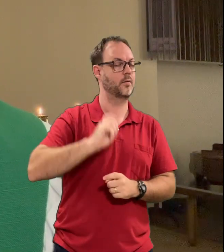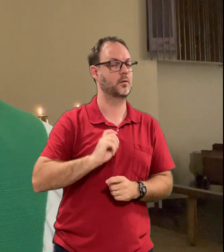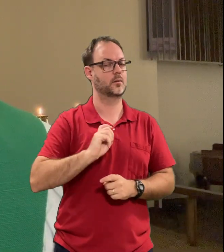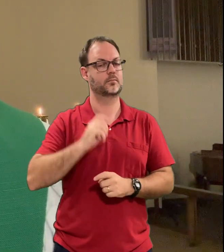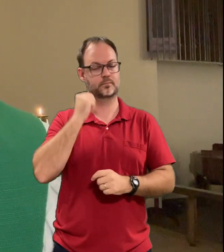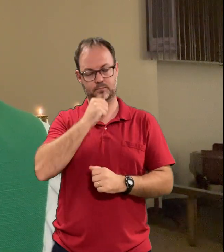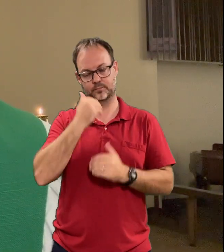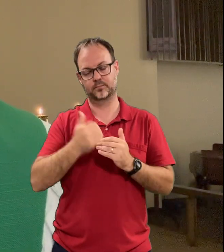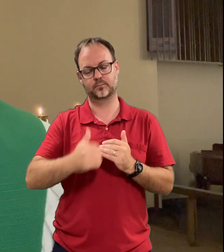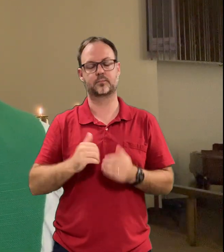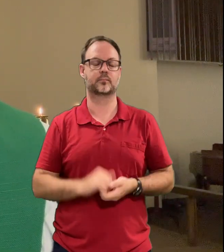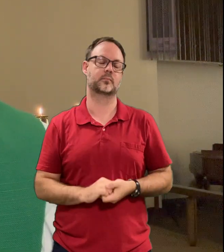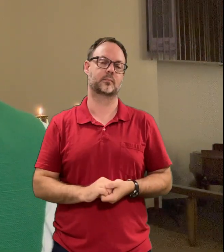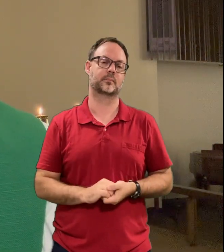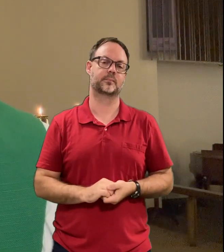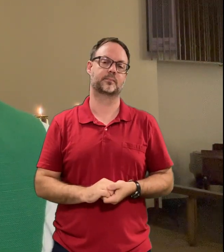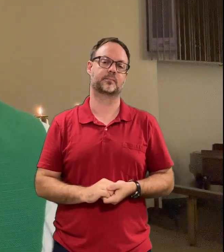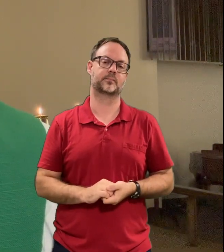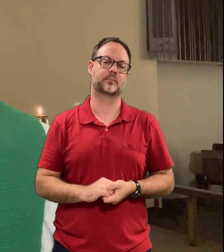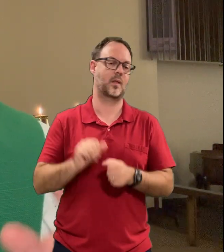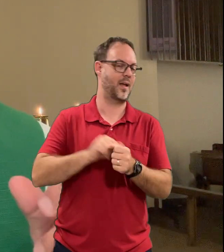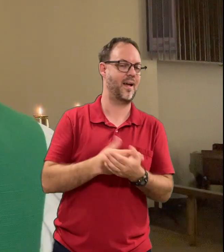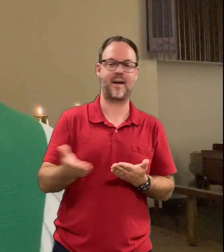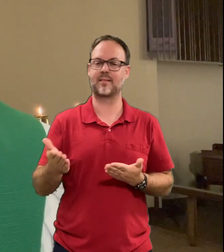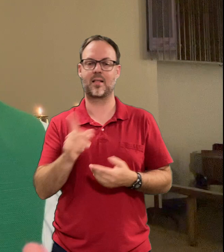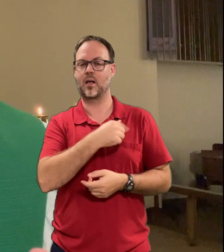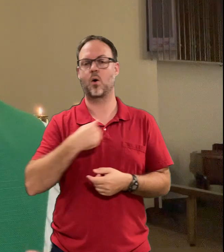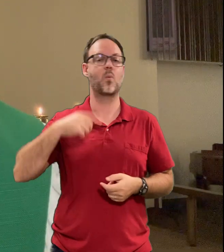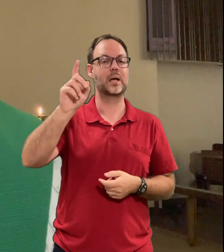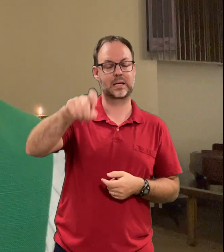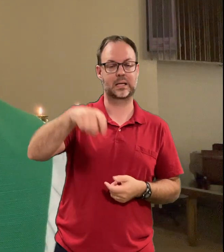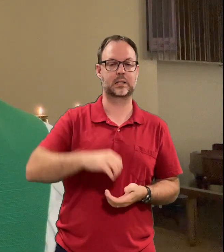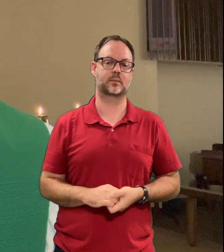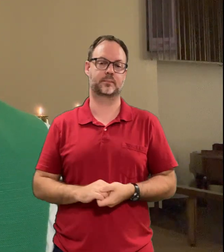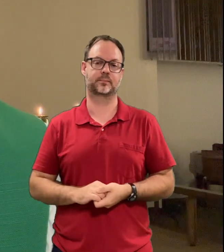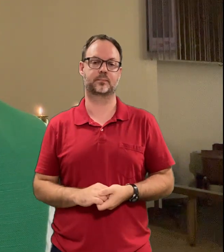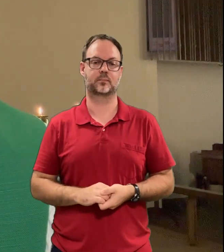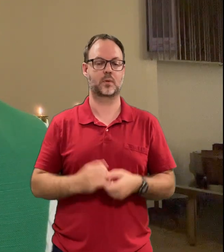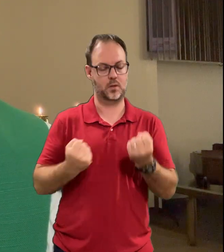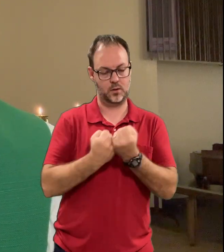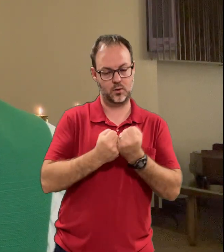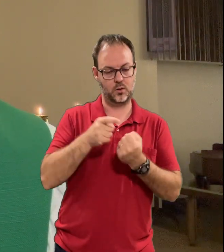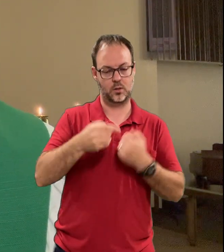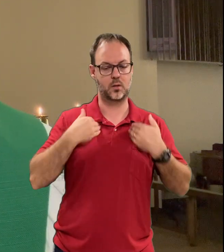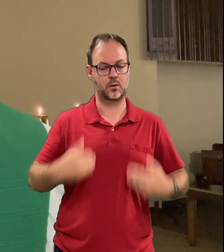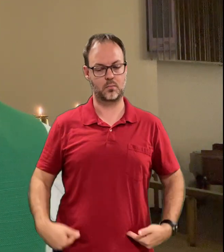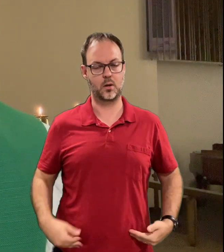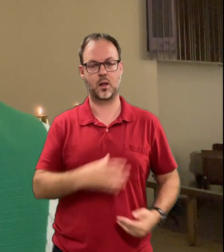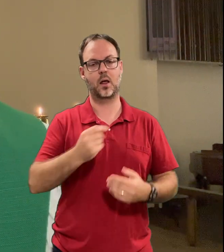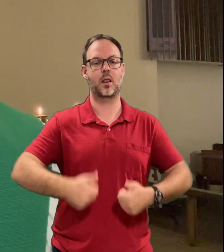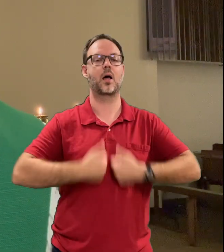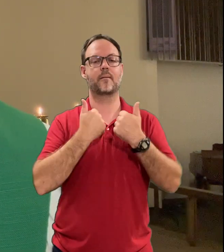us our daily bread. Everything we need to support this